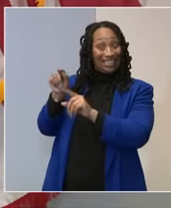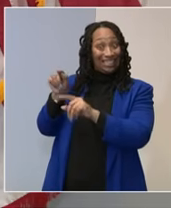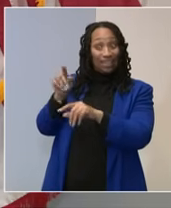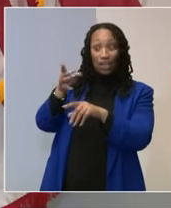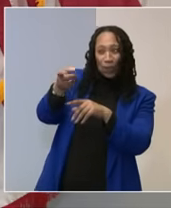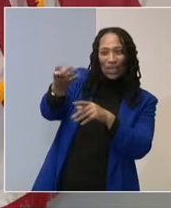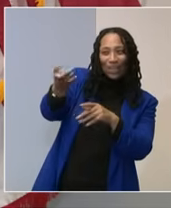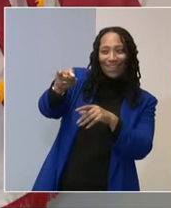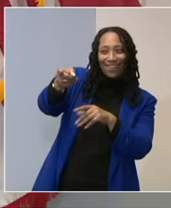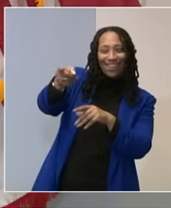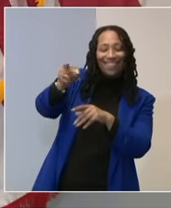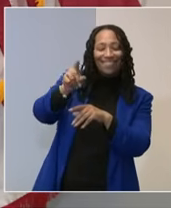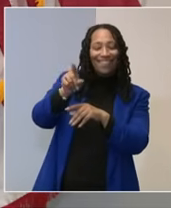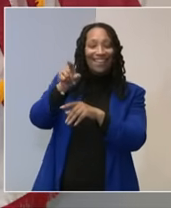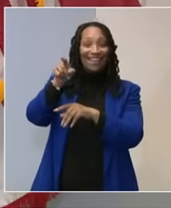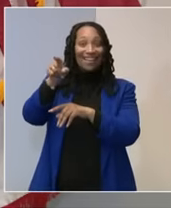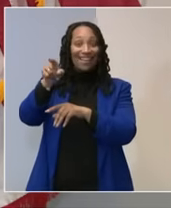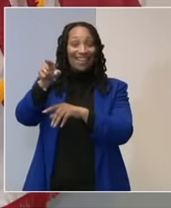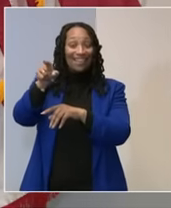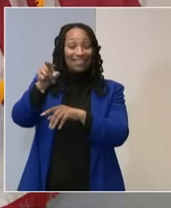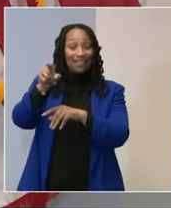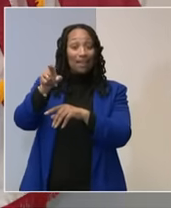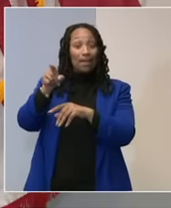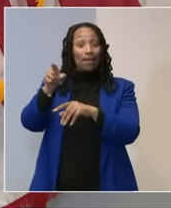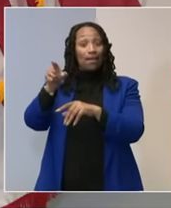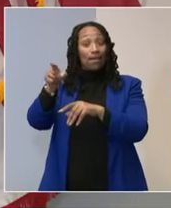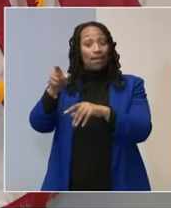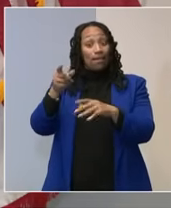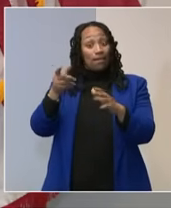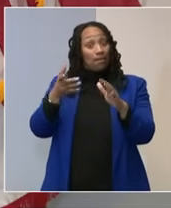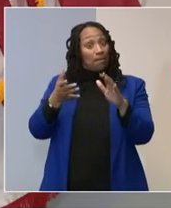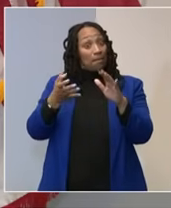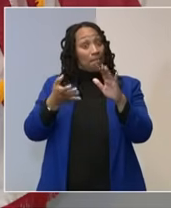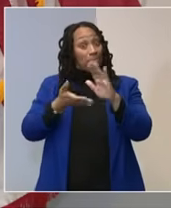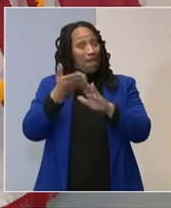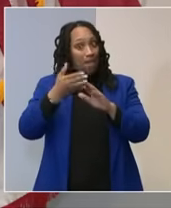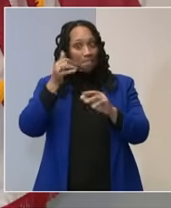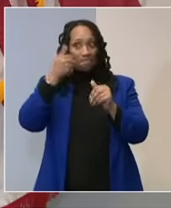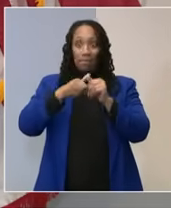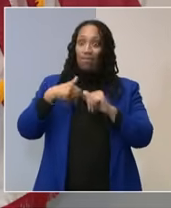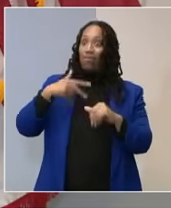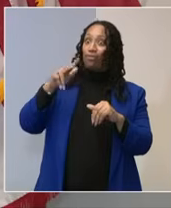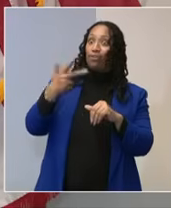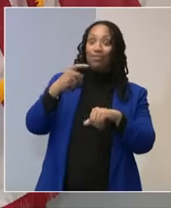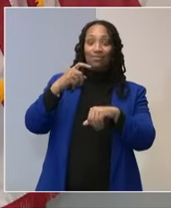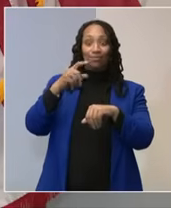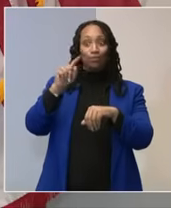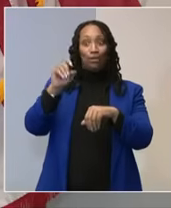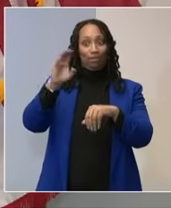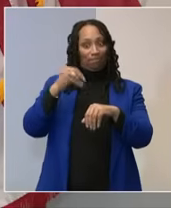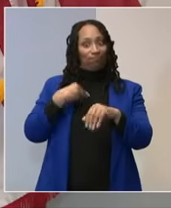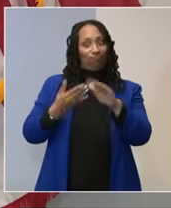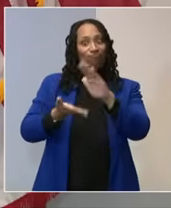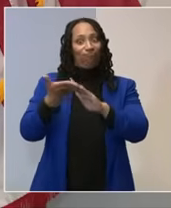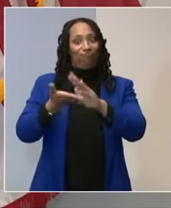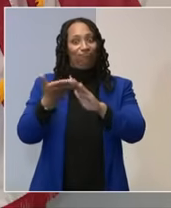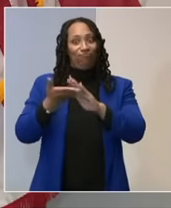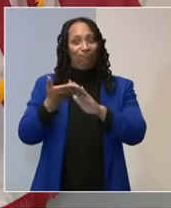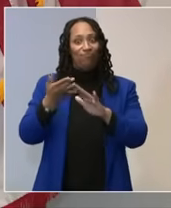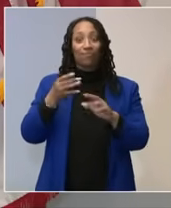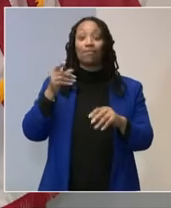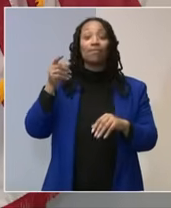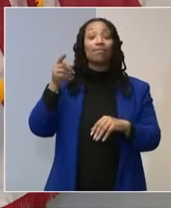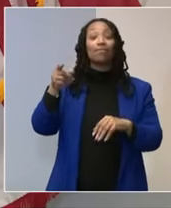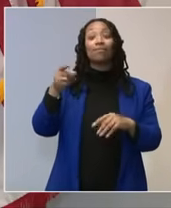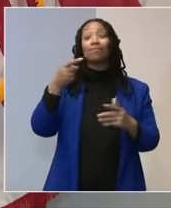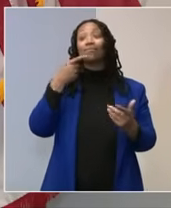say? My part of the speech? Yes. That third terms don't turn out though. Third terms are hard. So